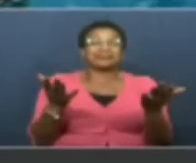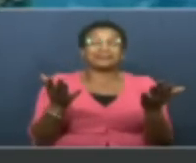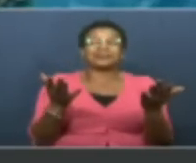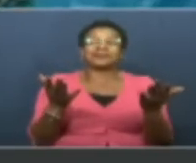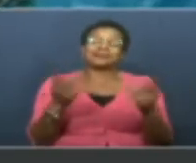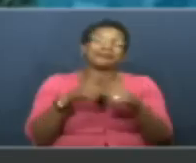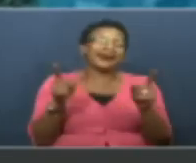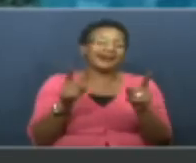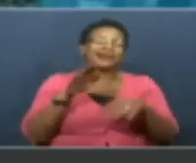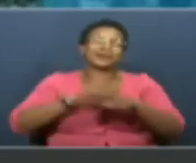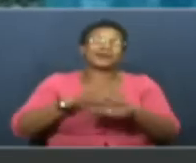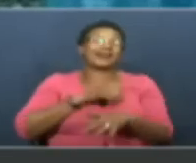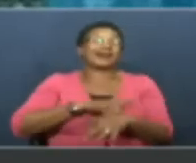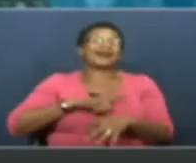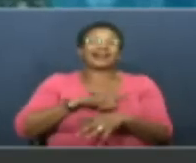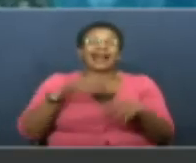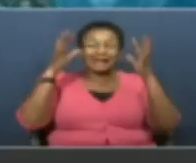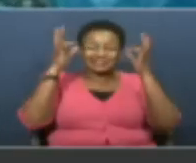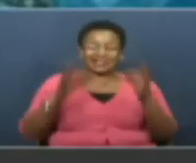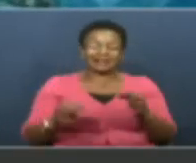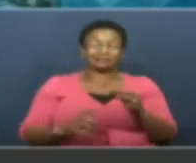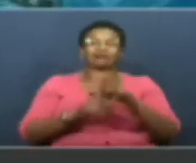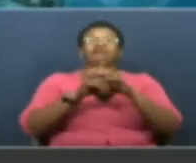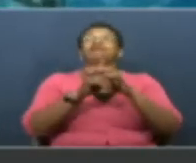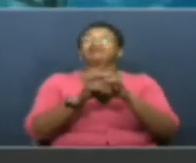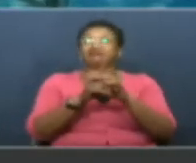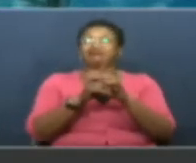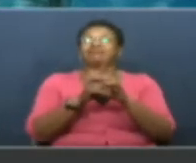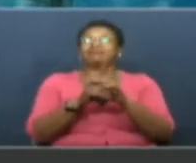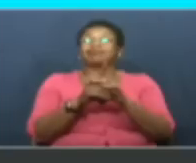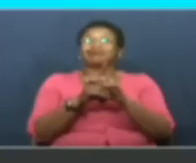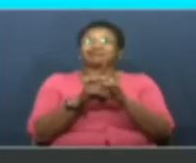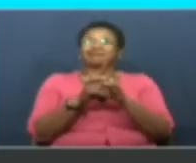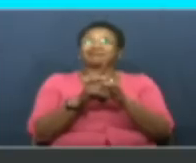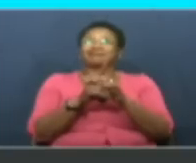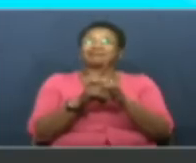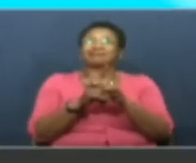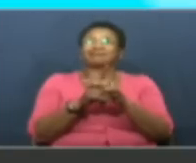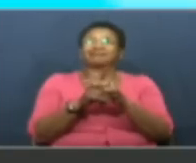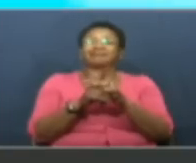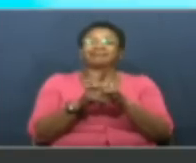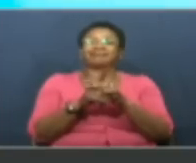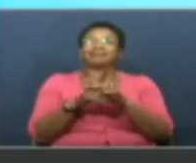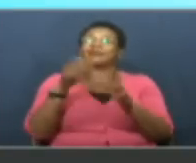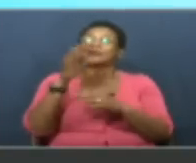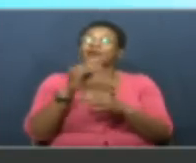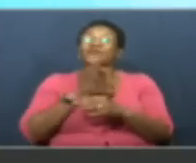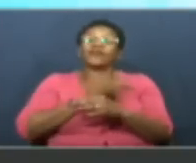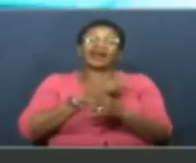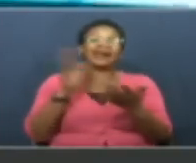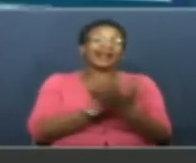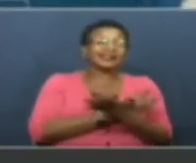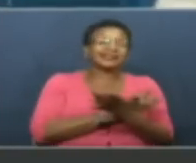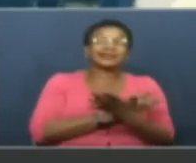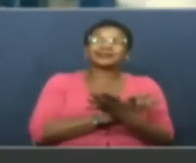but mzuri nikaamua tu nijitokeze. Na before uko umeogopa mpaka ukai delete kwa simu, why did you feel